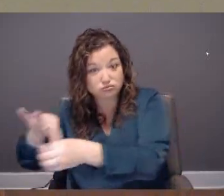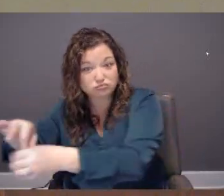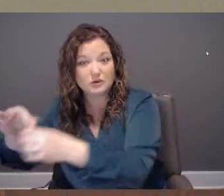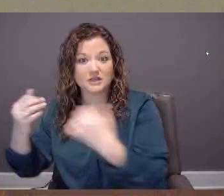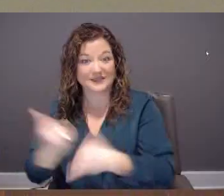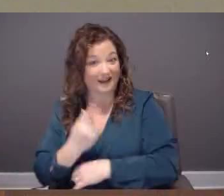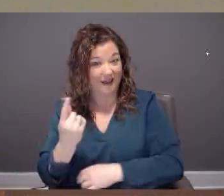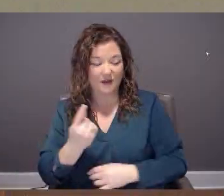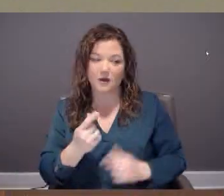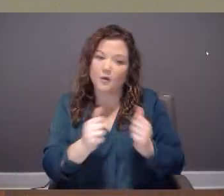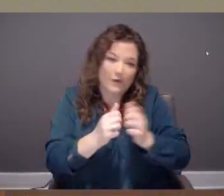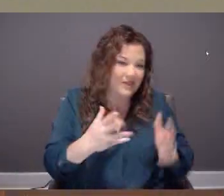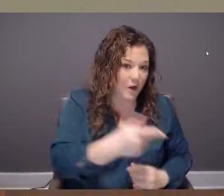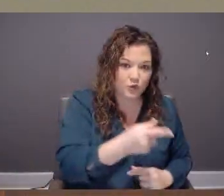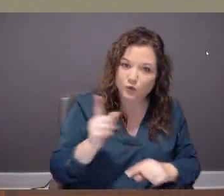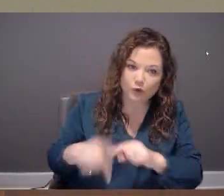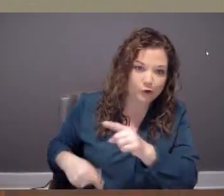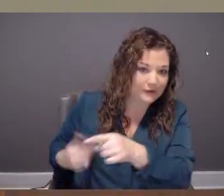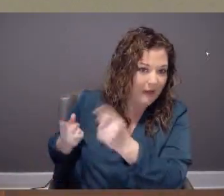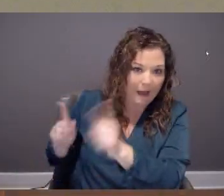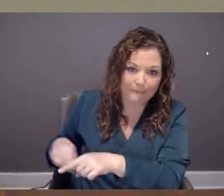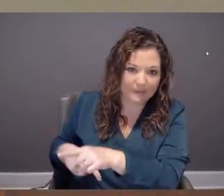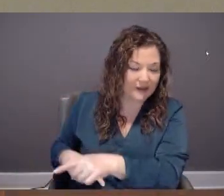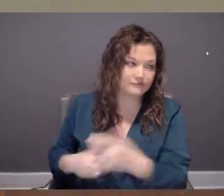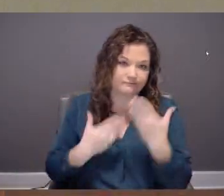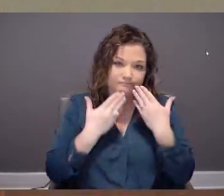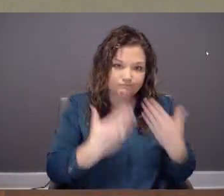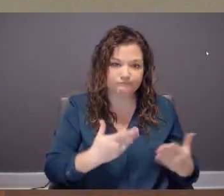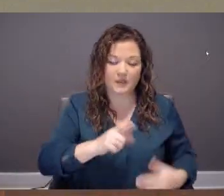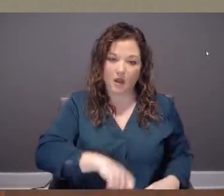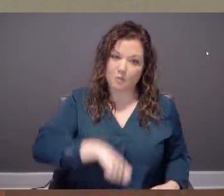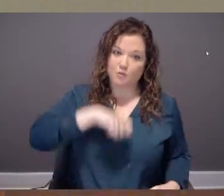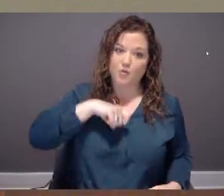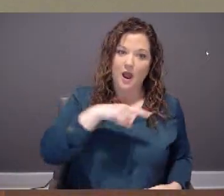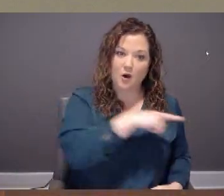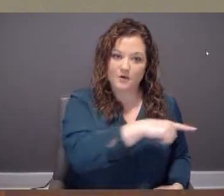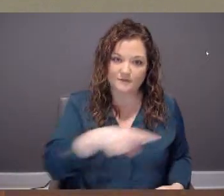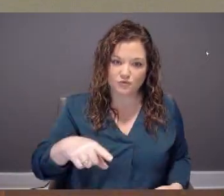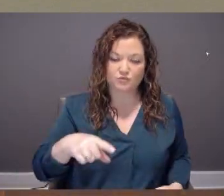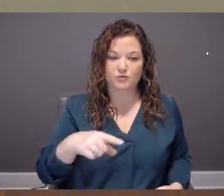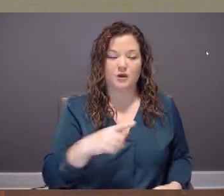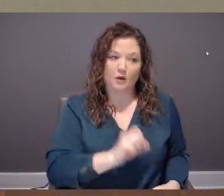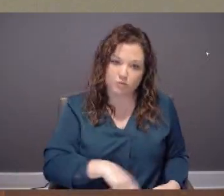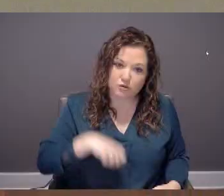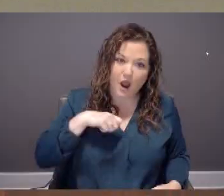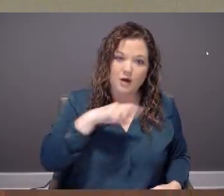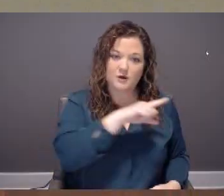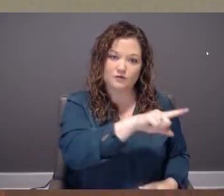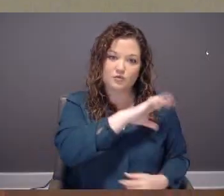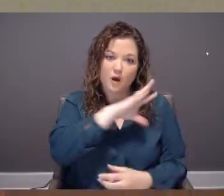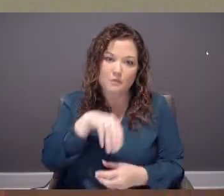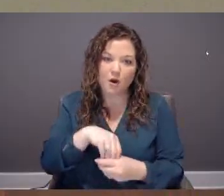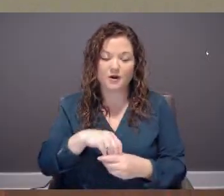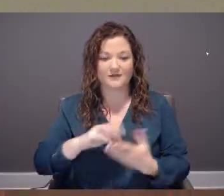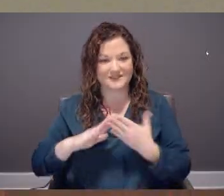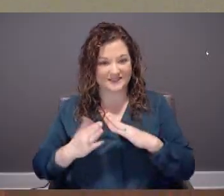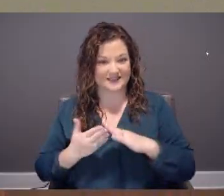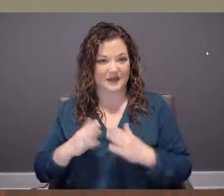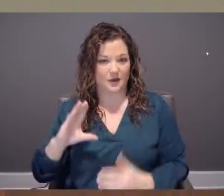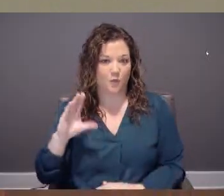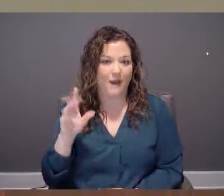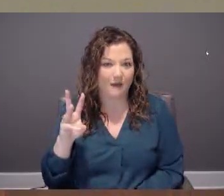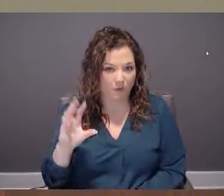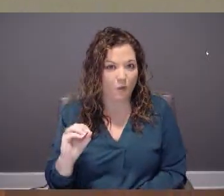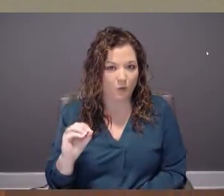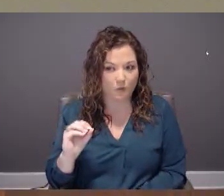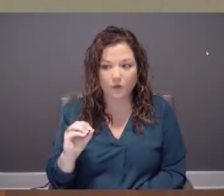super proud of you all, and super proud that you're a part of the City of Waco team. We're proud of you here on